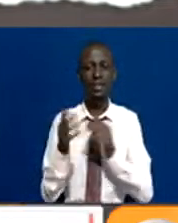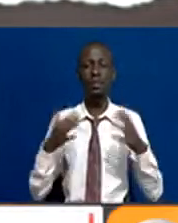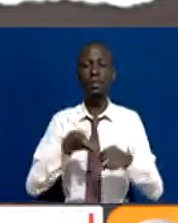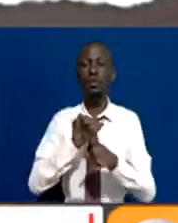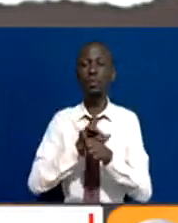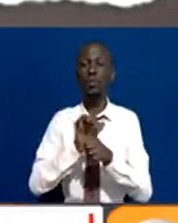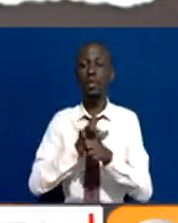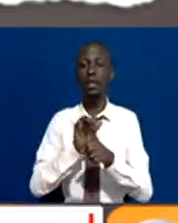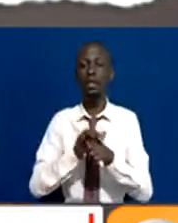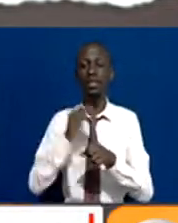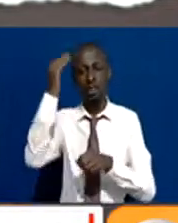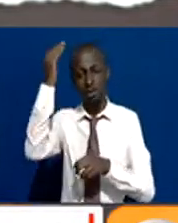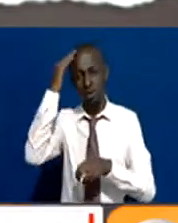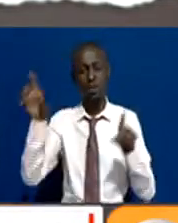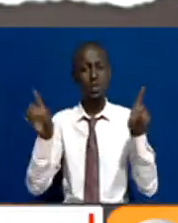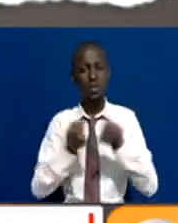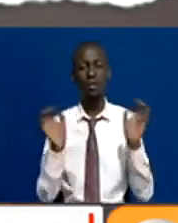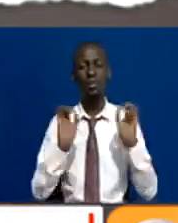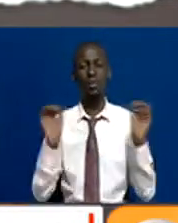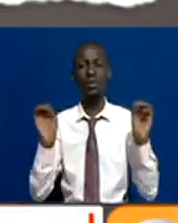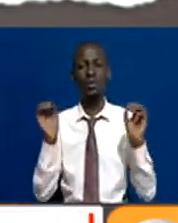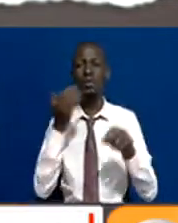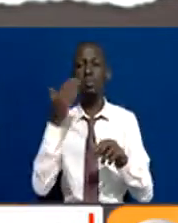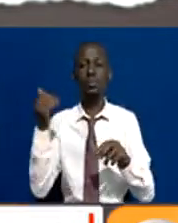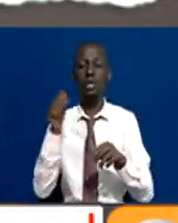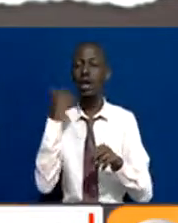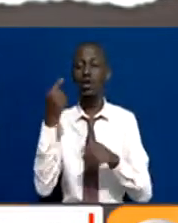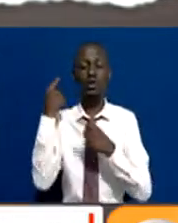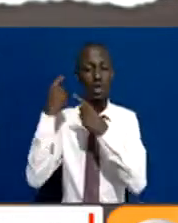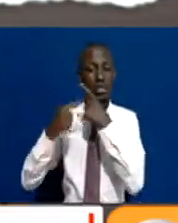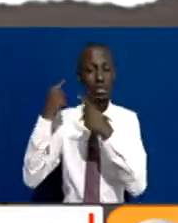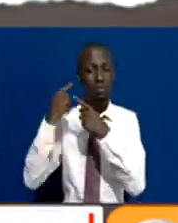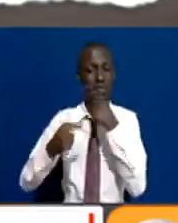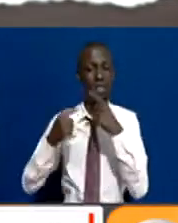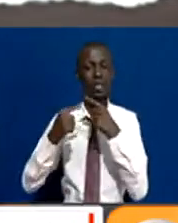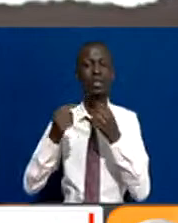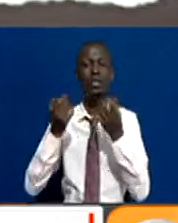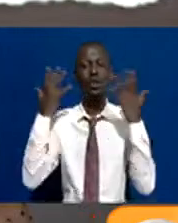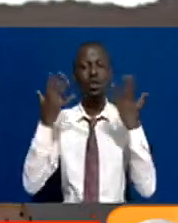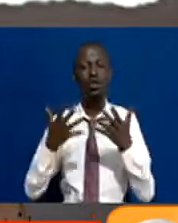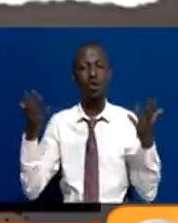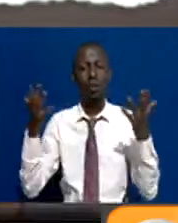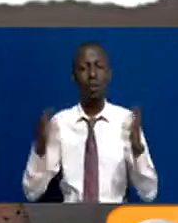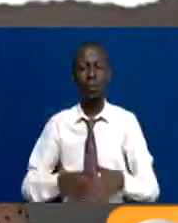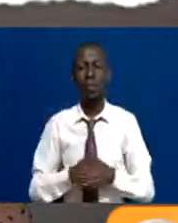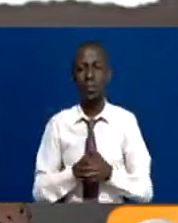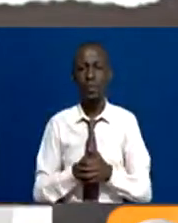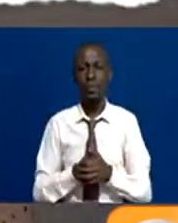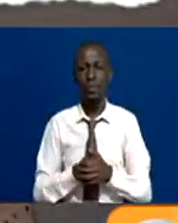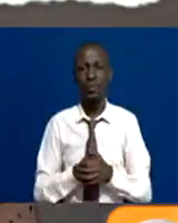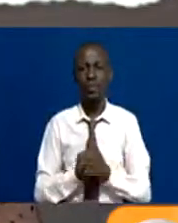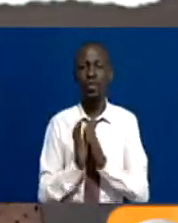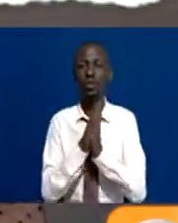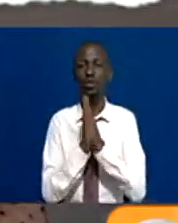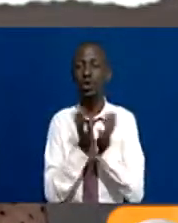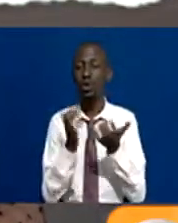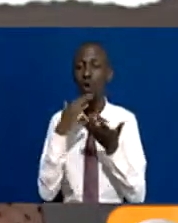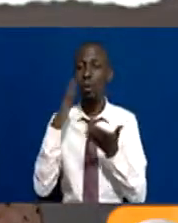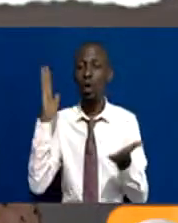don't see it that way. So it's good when they can hear it from someone who survived it and is actually thriving. We need more stories like